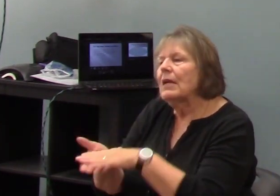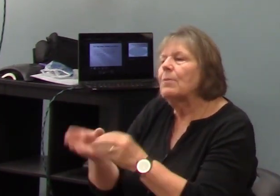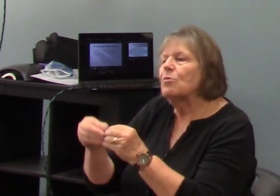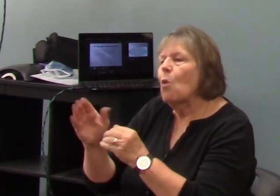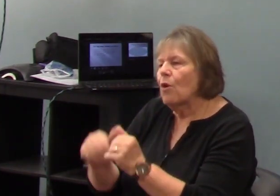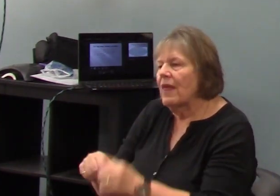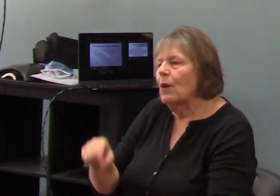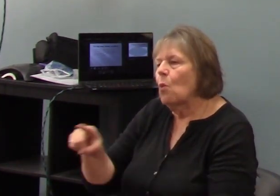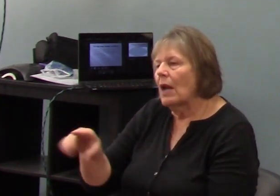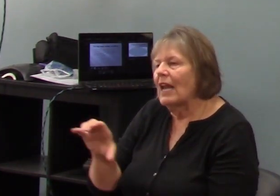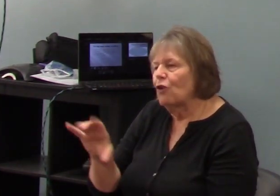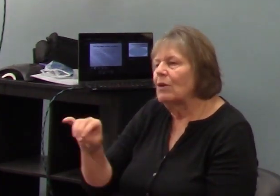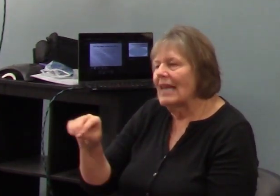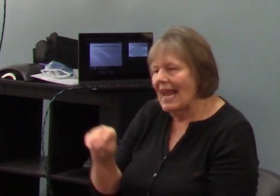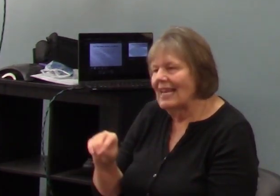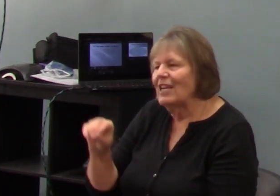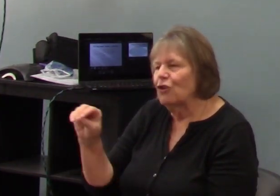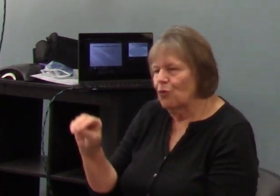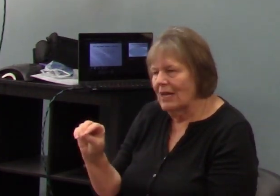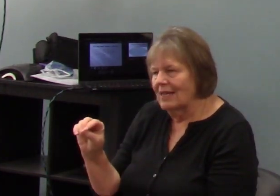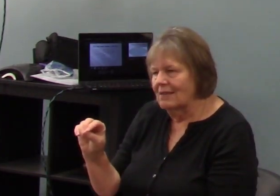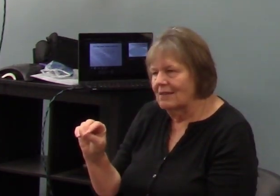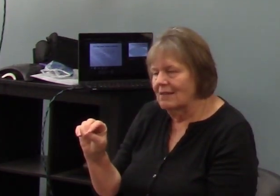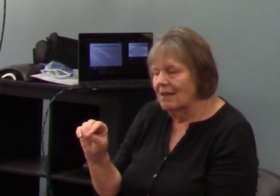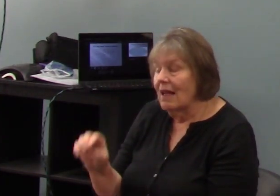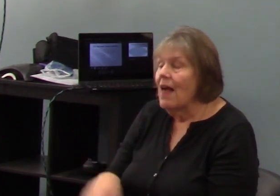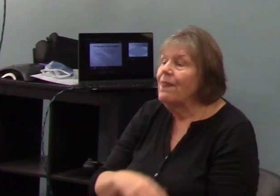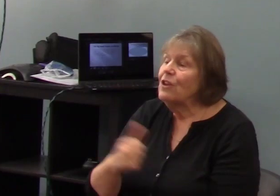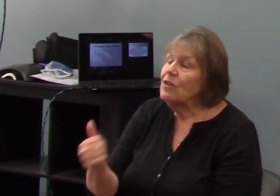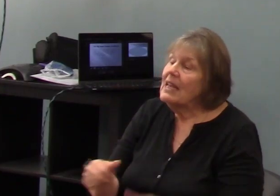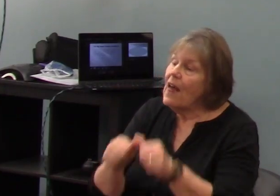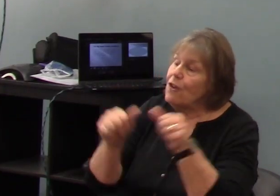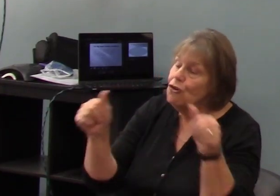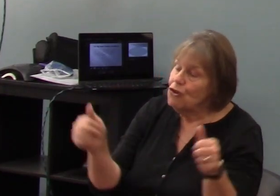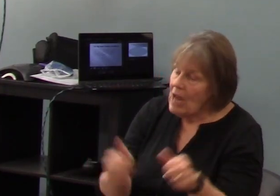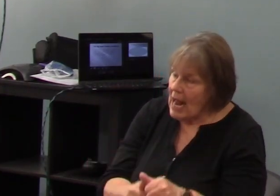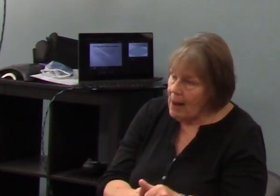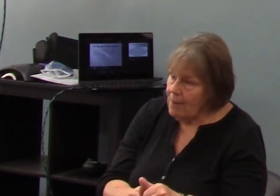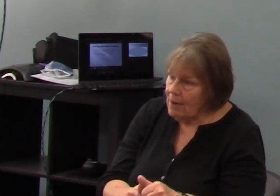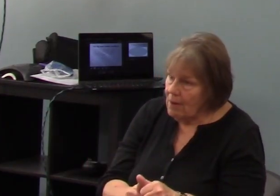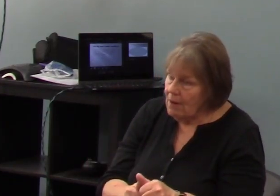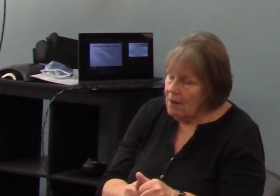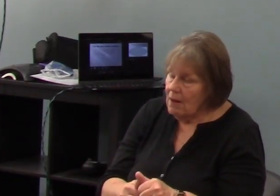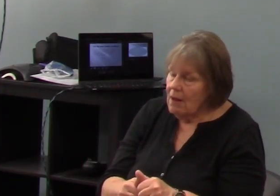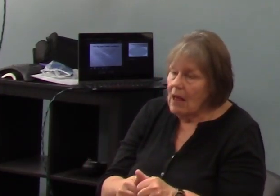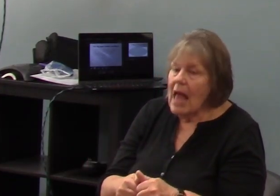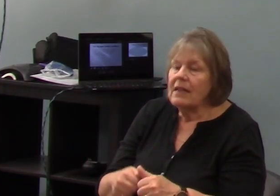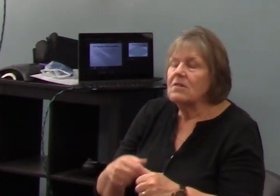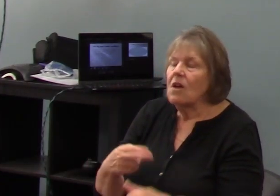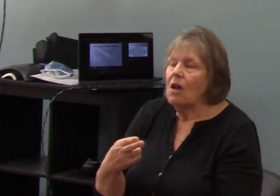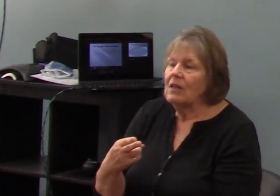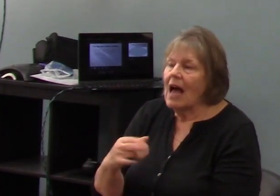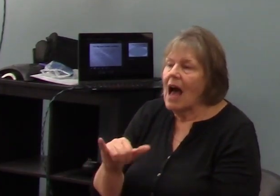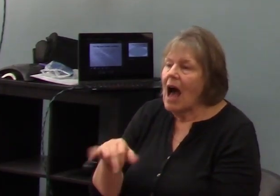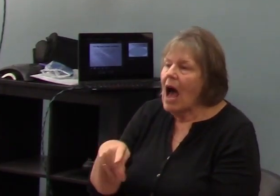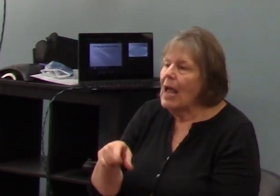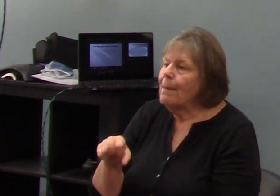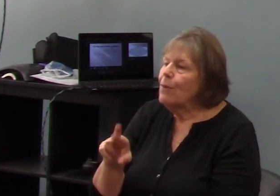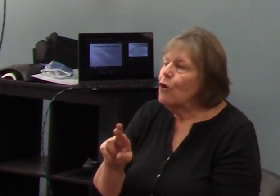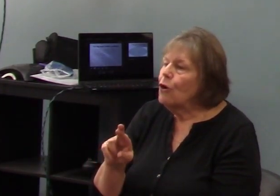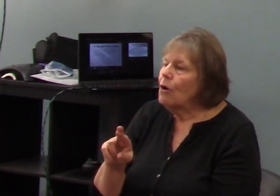There's another shape called a hyperbolic plane where they add up to less, depending on the shape that you're trying to draw this triangle